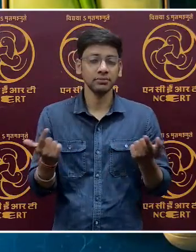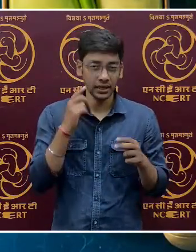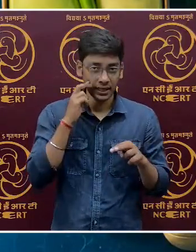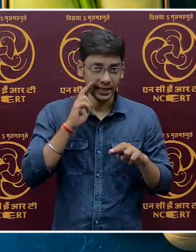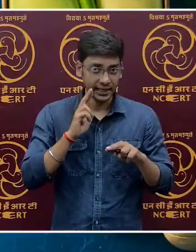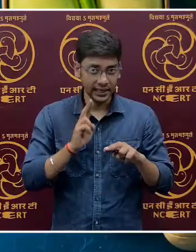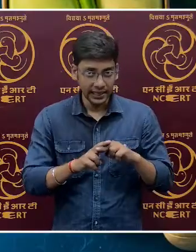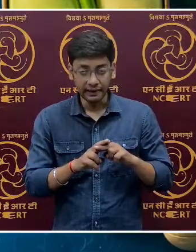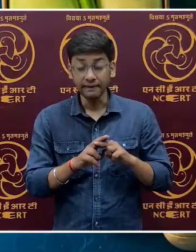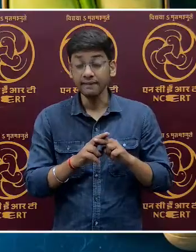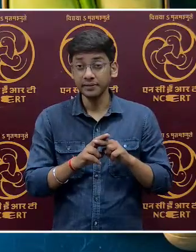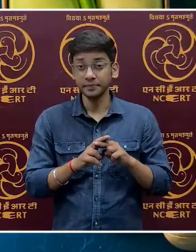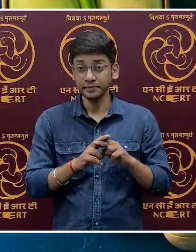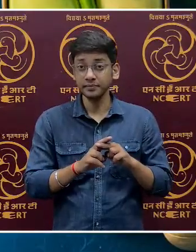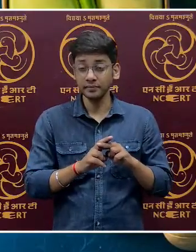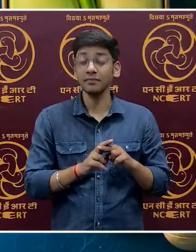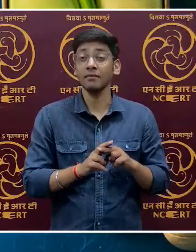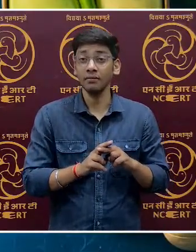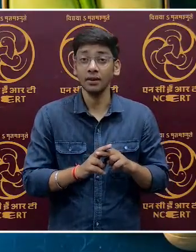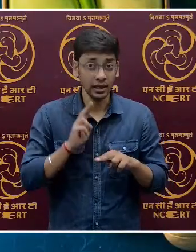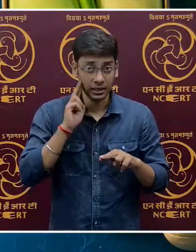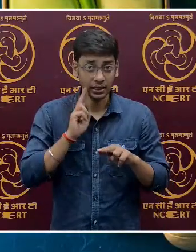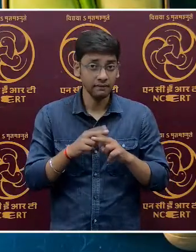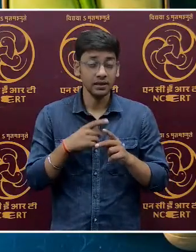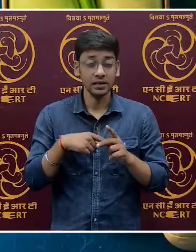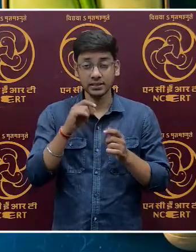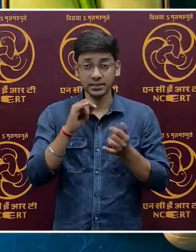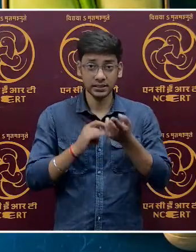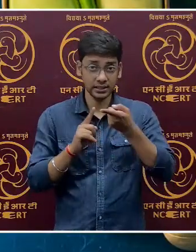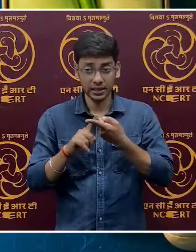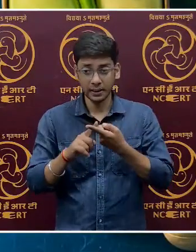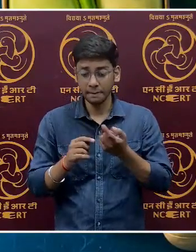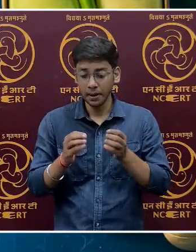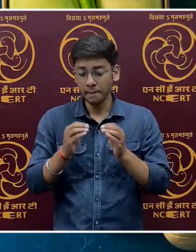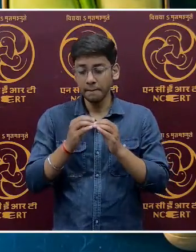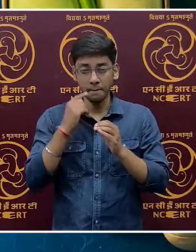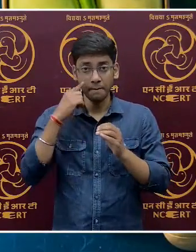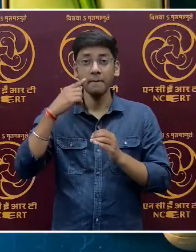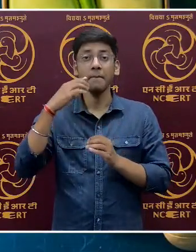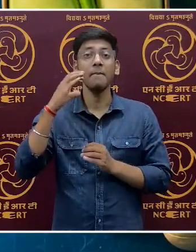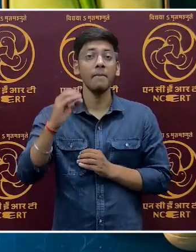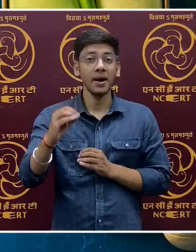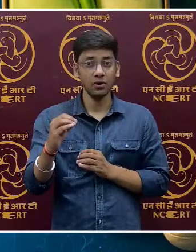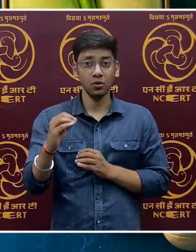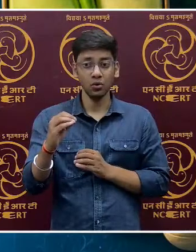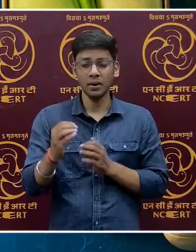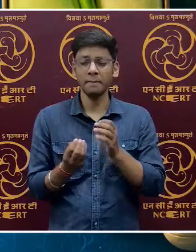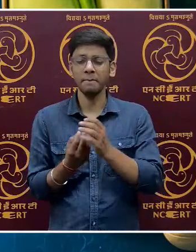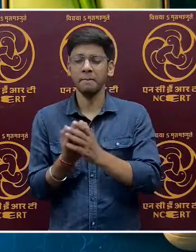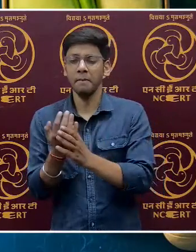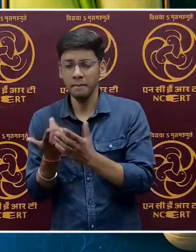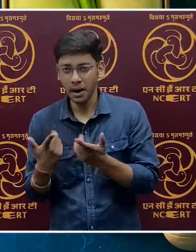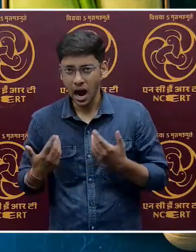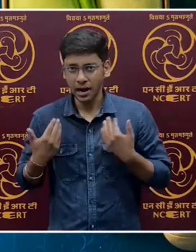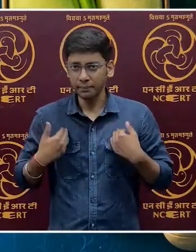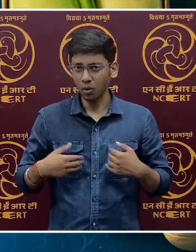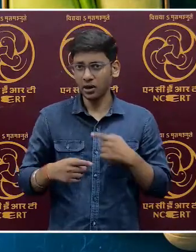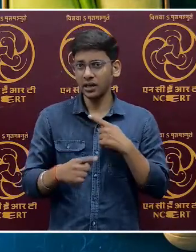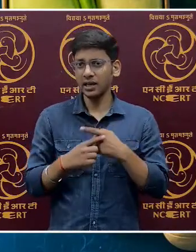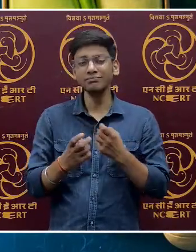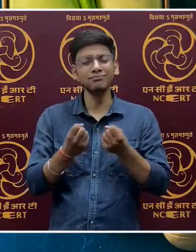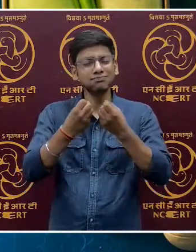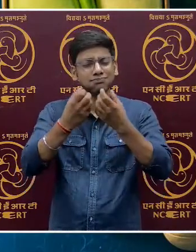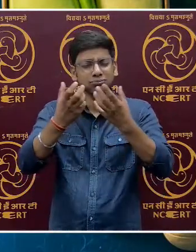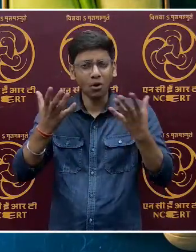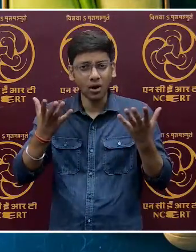even in the, and specifically in the case or with the subject of the biology, it could be possible that there are so many things which we are